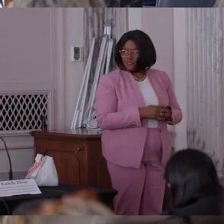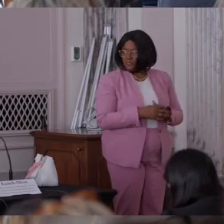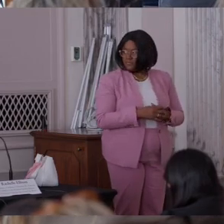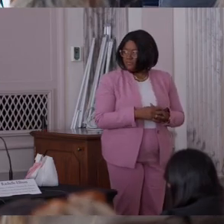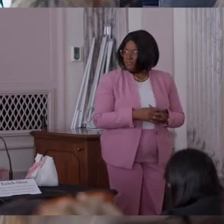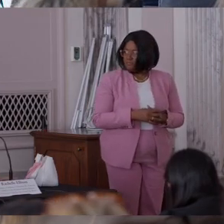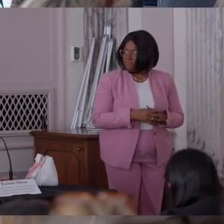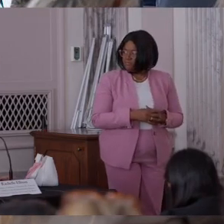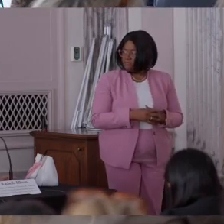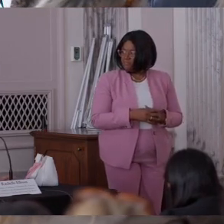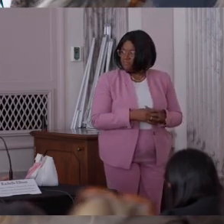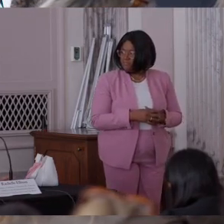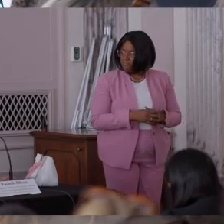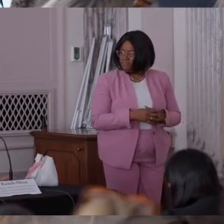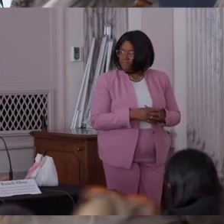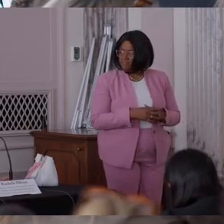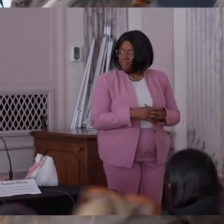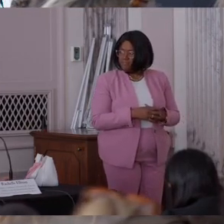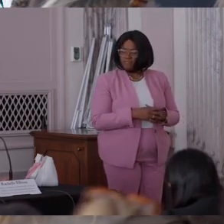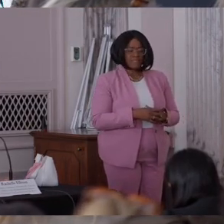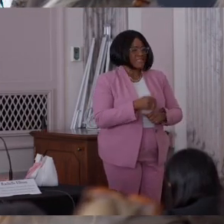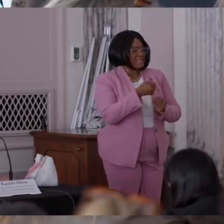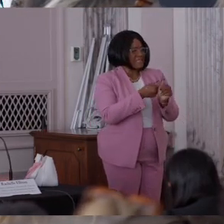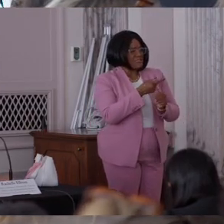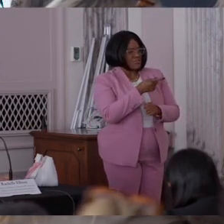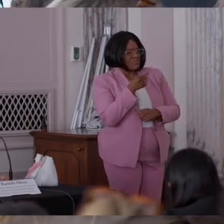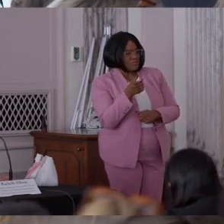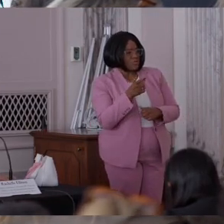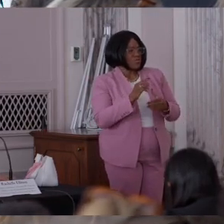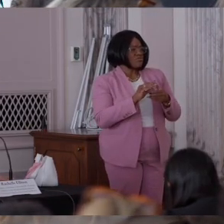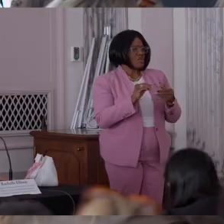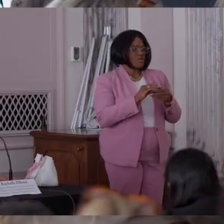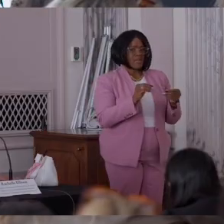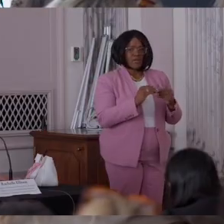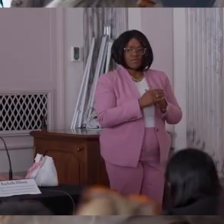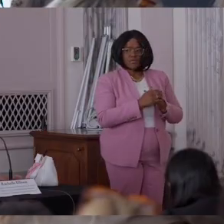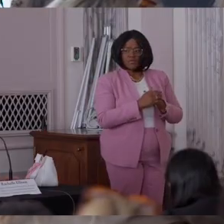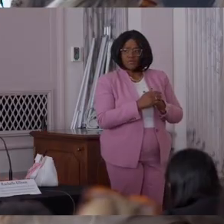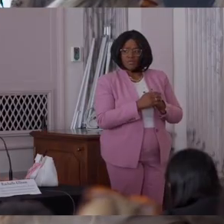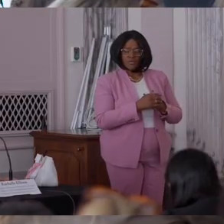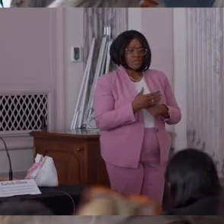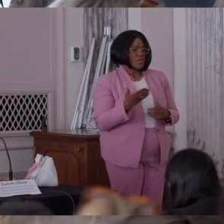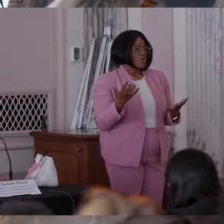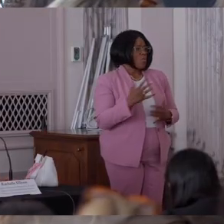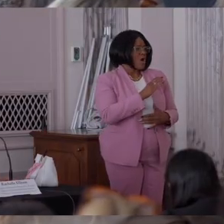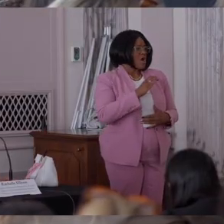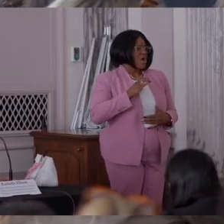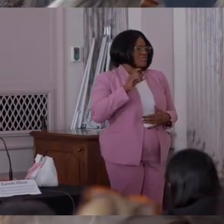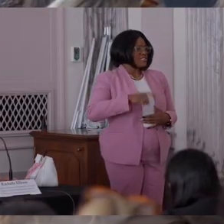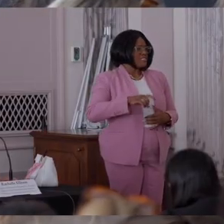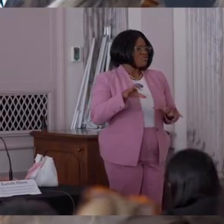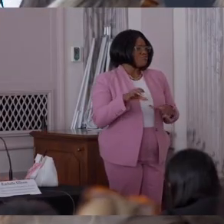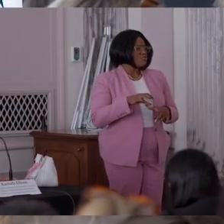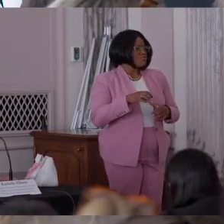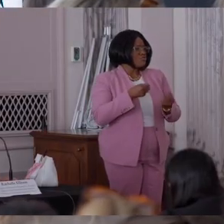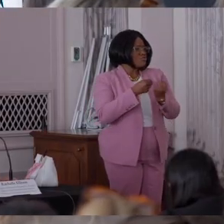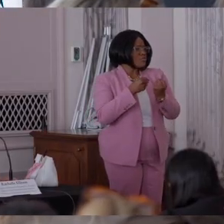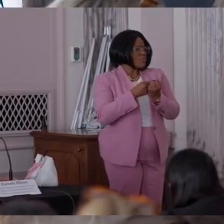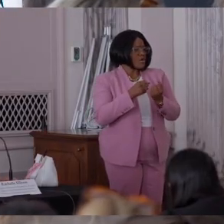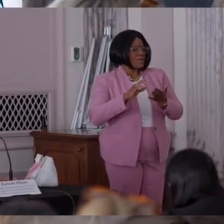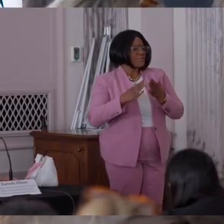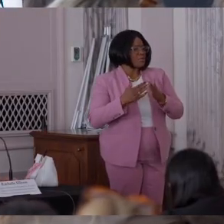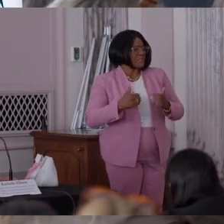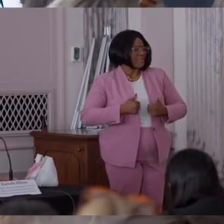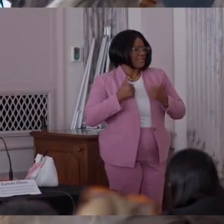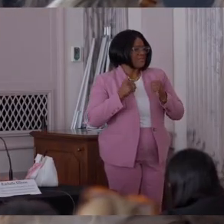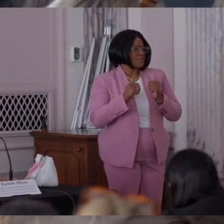go first. Can each of you talk about what Congress could do to make sure that housing policy supports community living for people